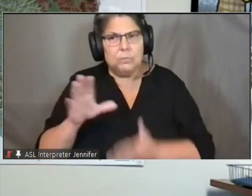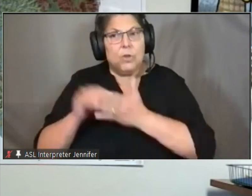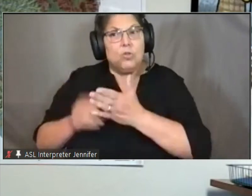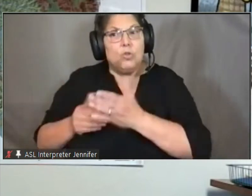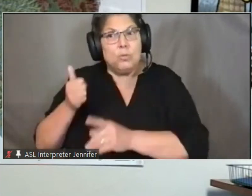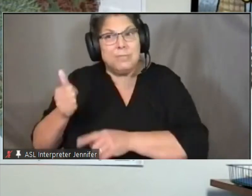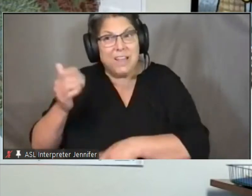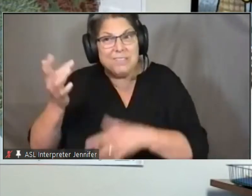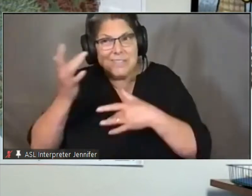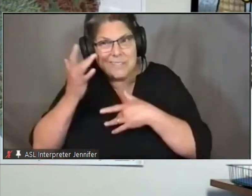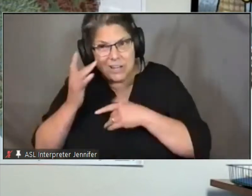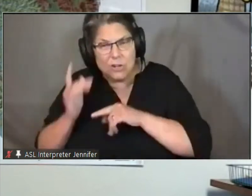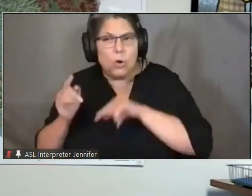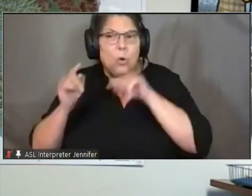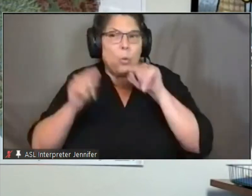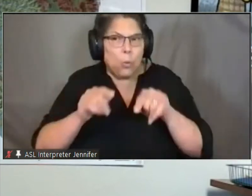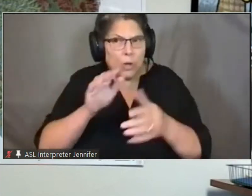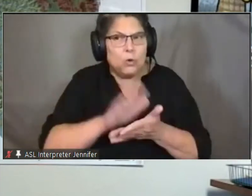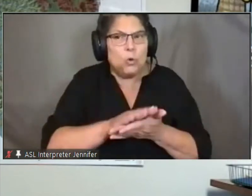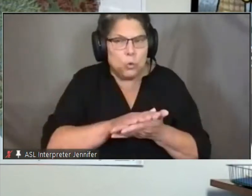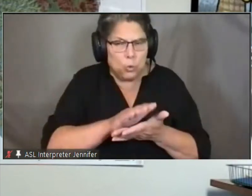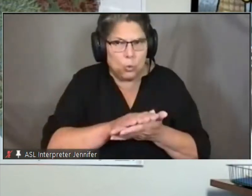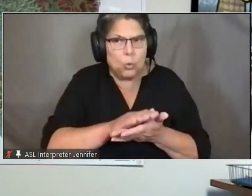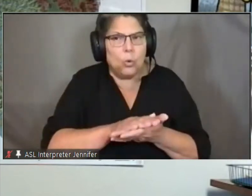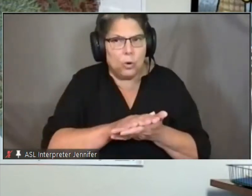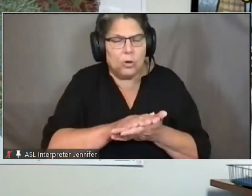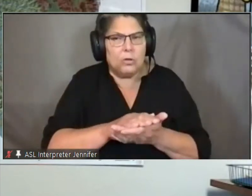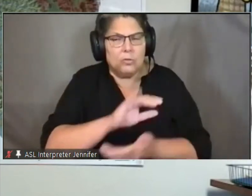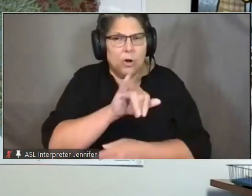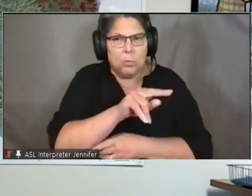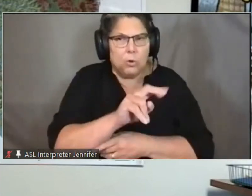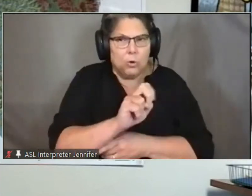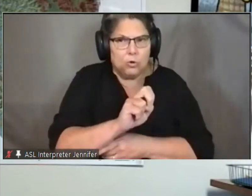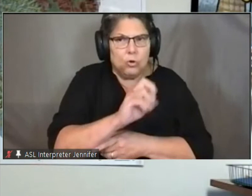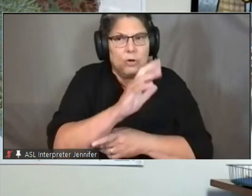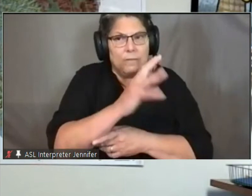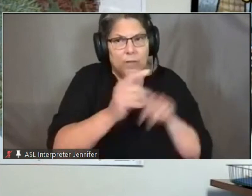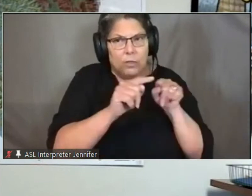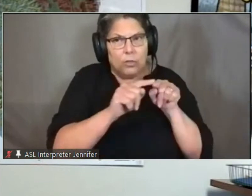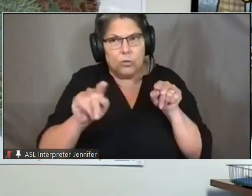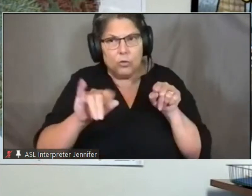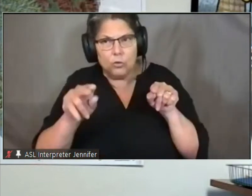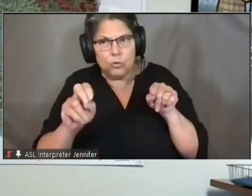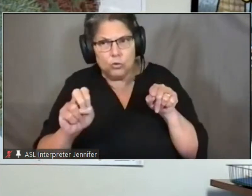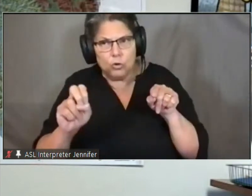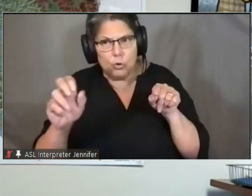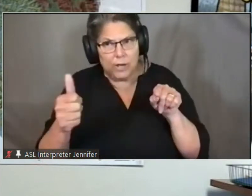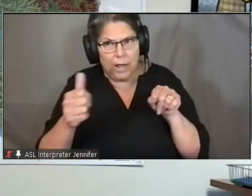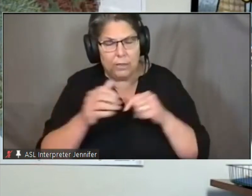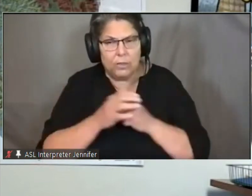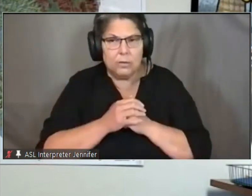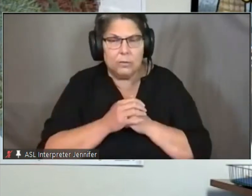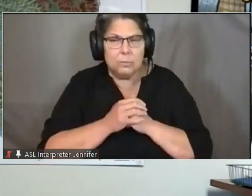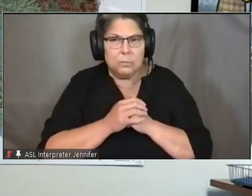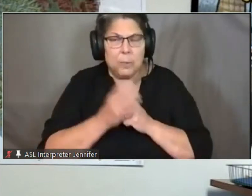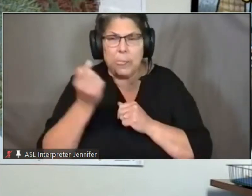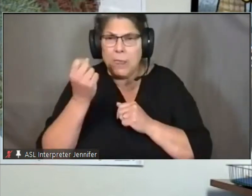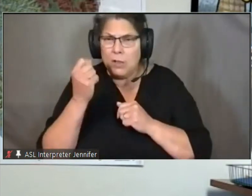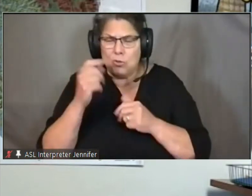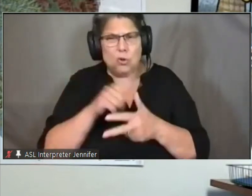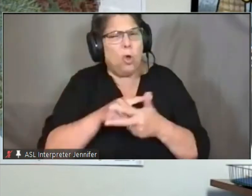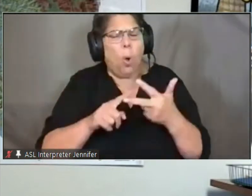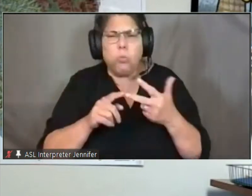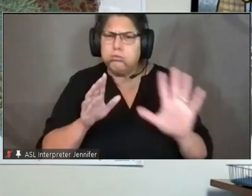during the days of June 5th to June 10th. Mind you, these enterprises have been